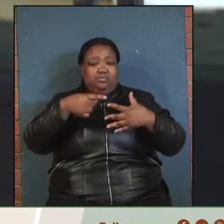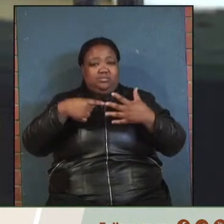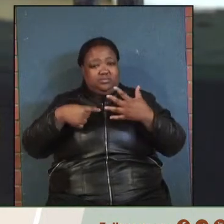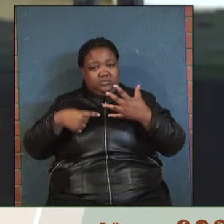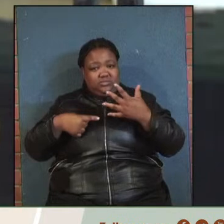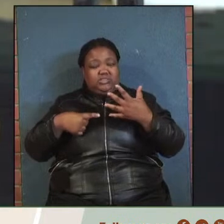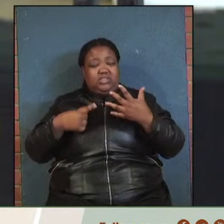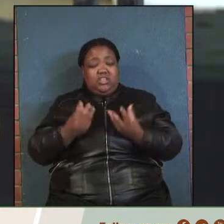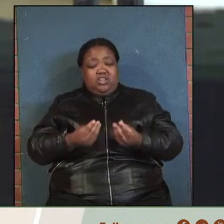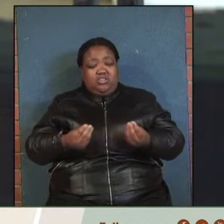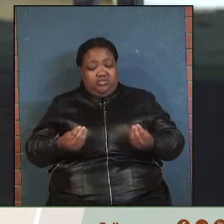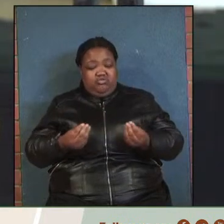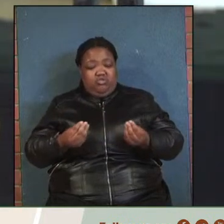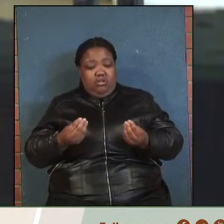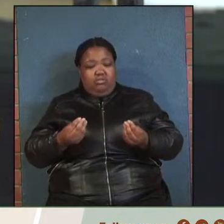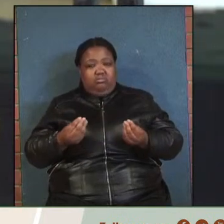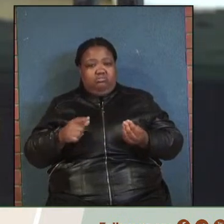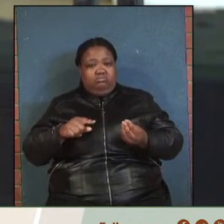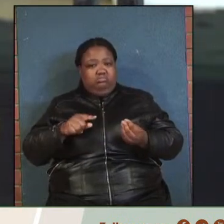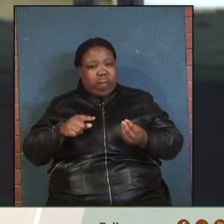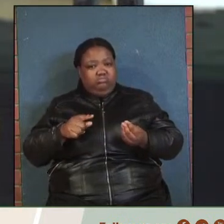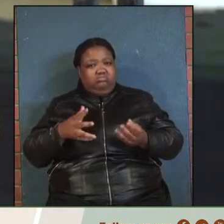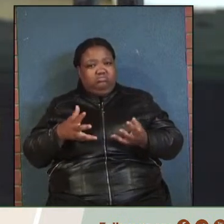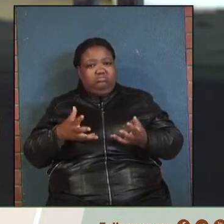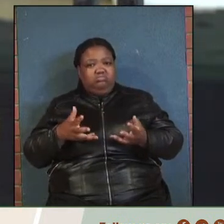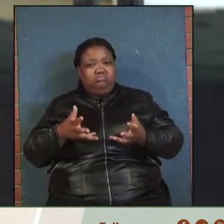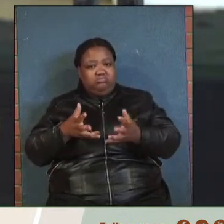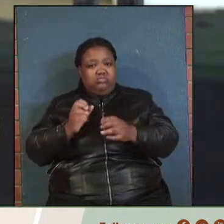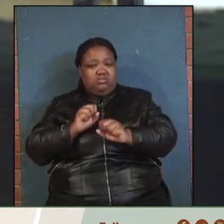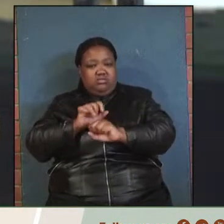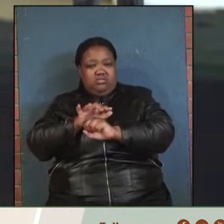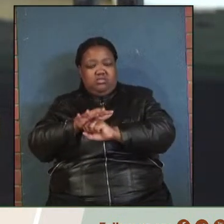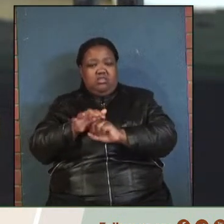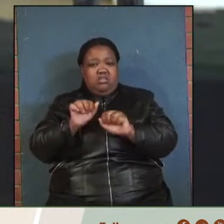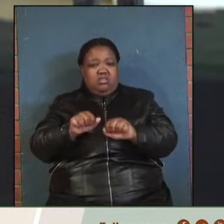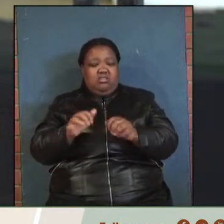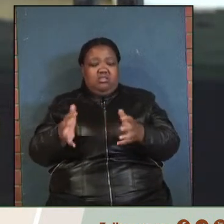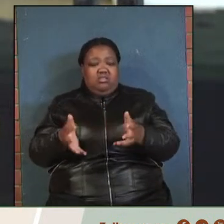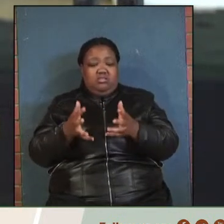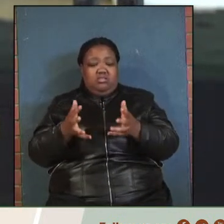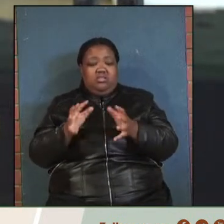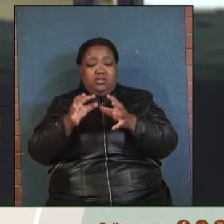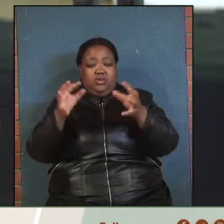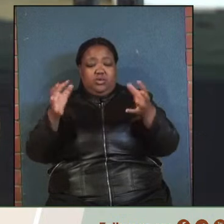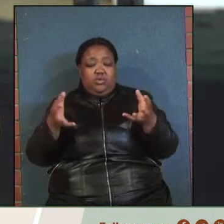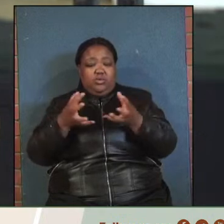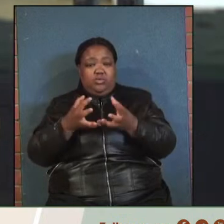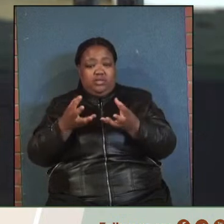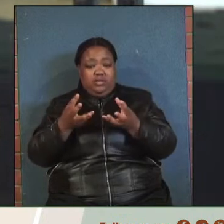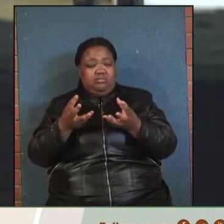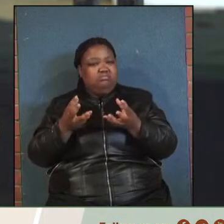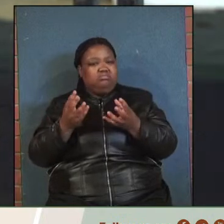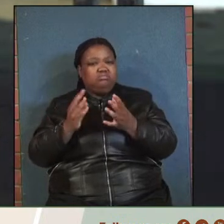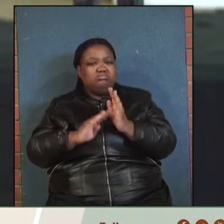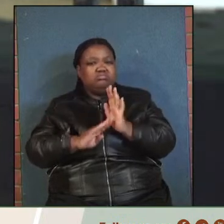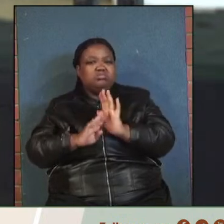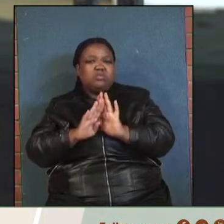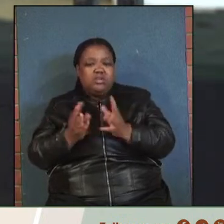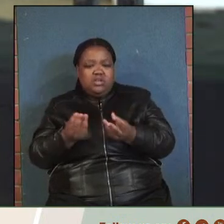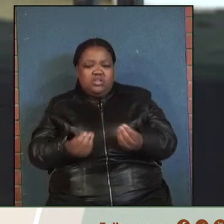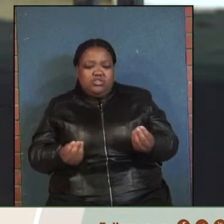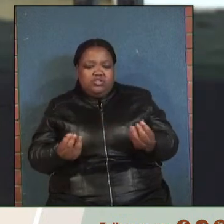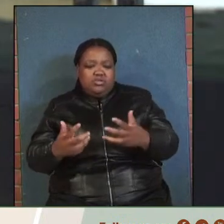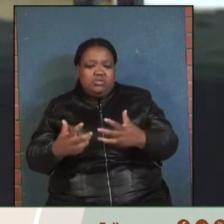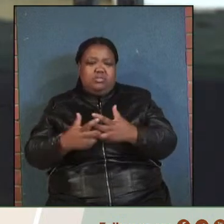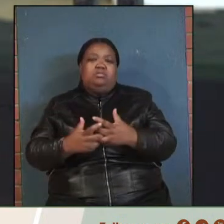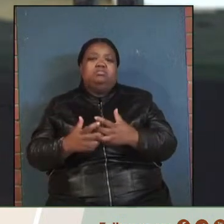a child who they are. Kid President once said, if you make the world better for kids, you make it better for